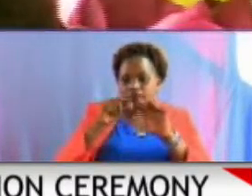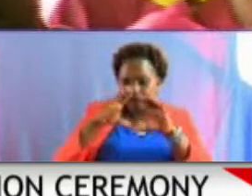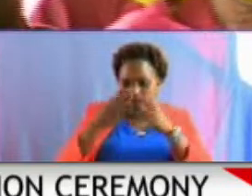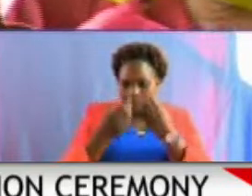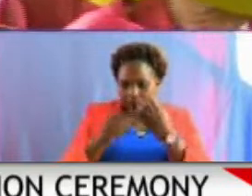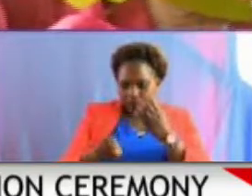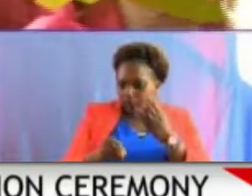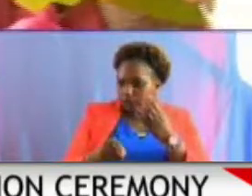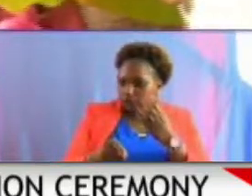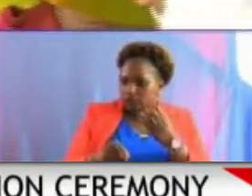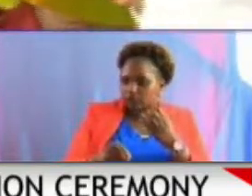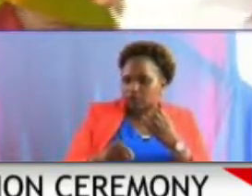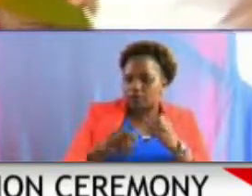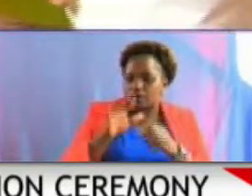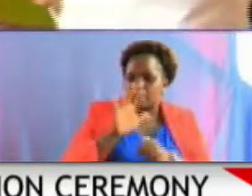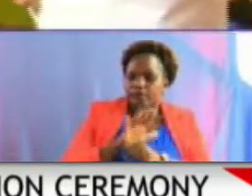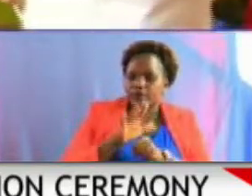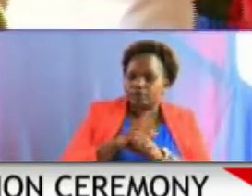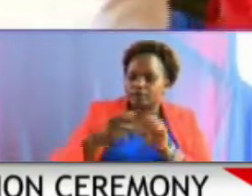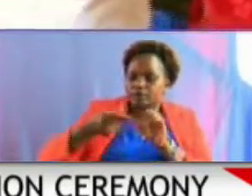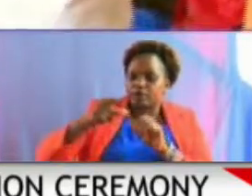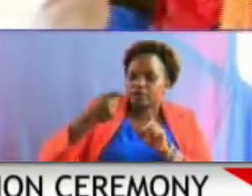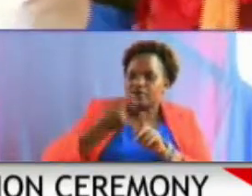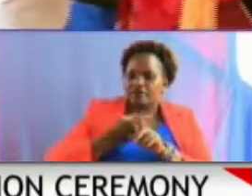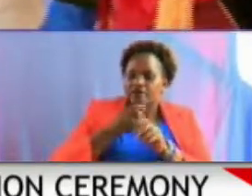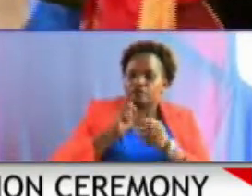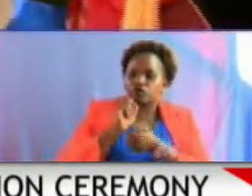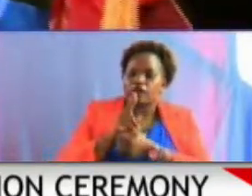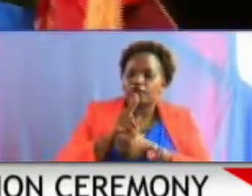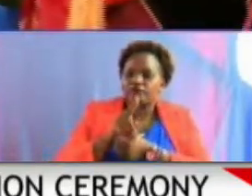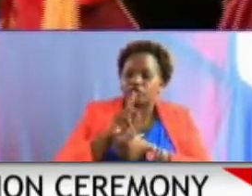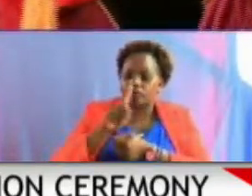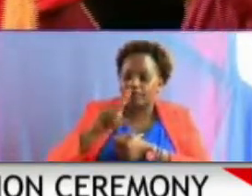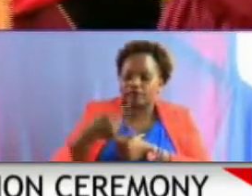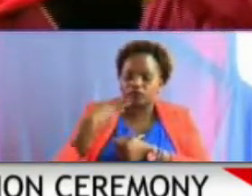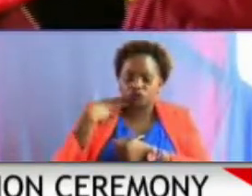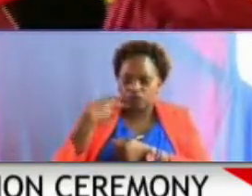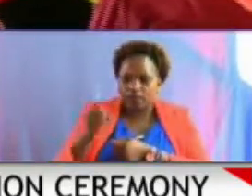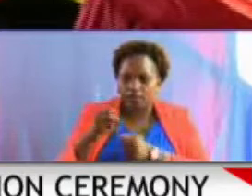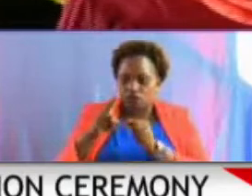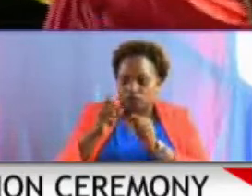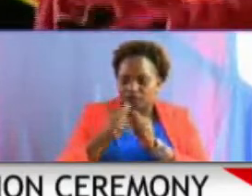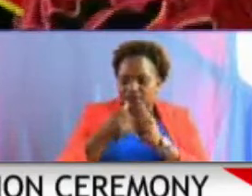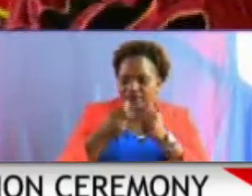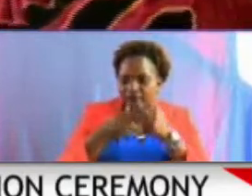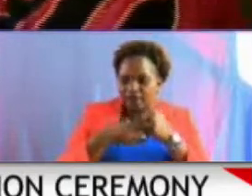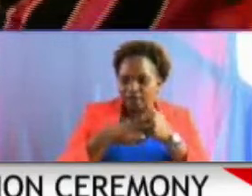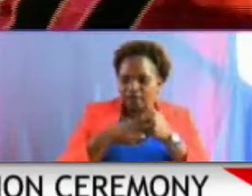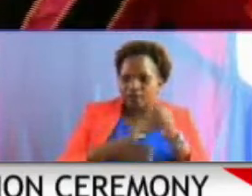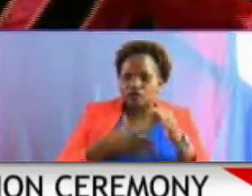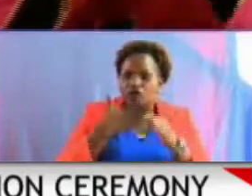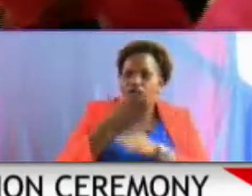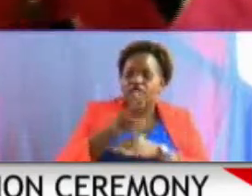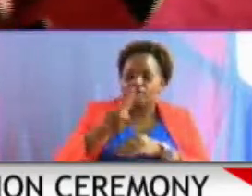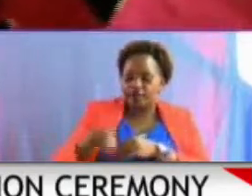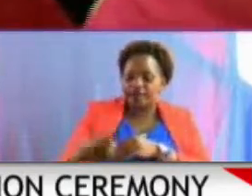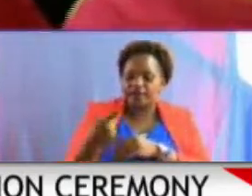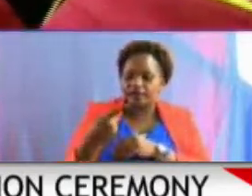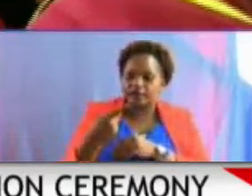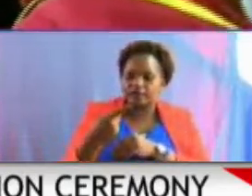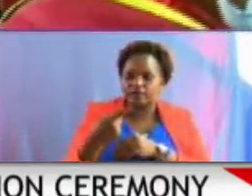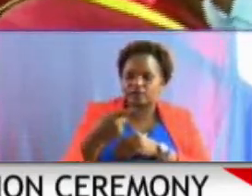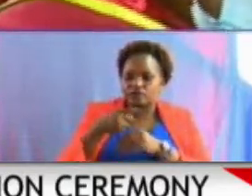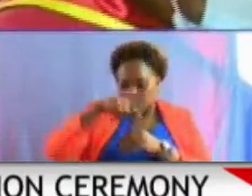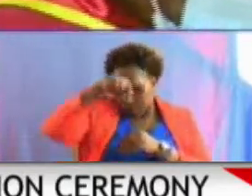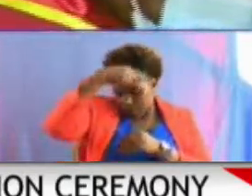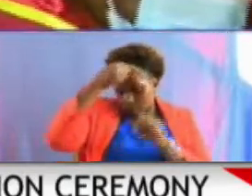of graduates has also increased from less than 400 in 2017 to over 1,000 that are